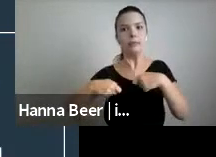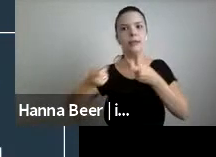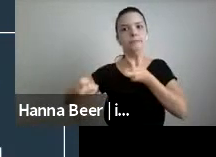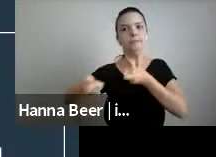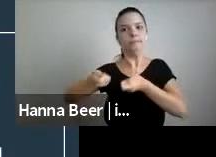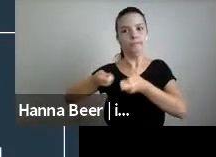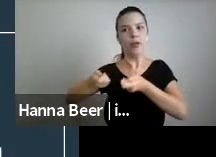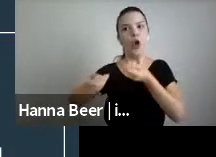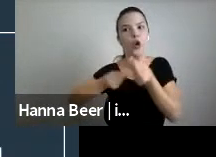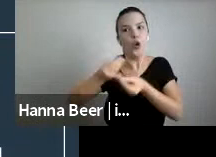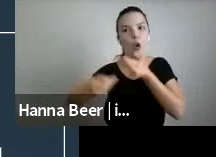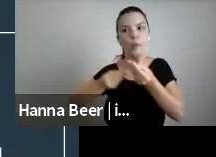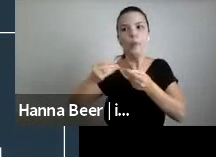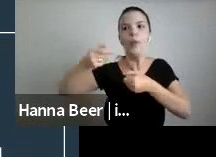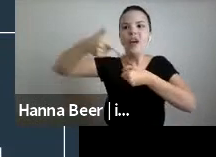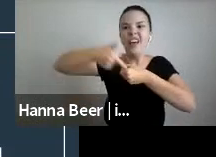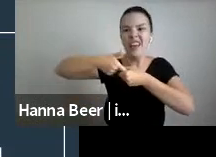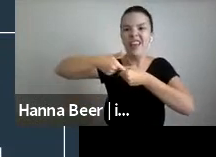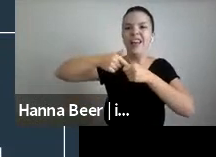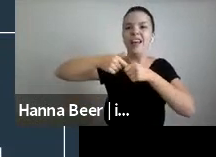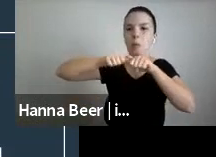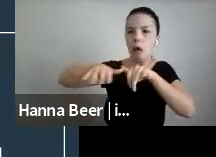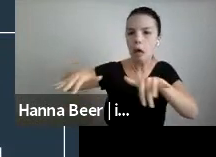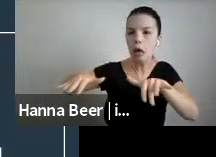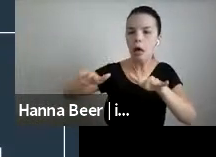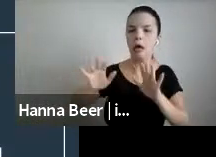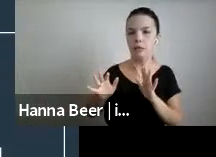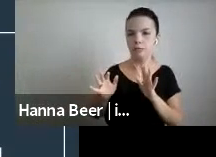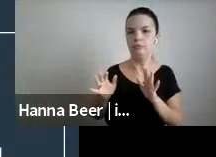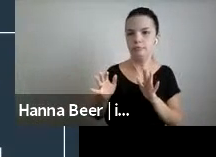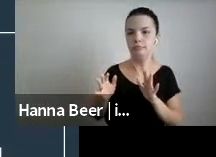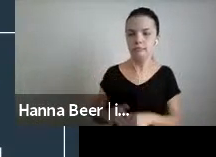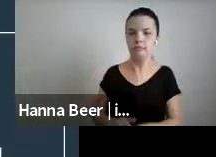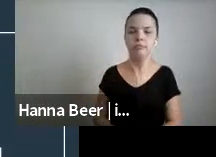oil and gas leases, they surrendered the leases.